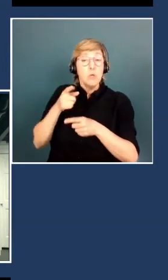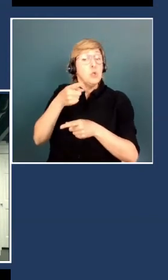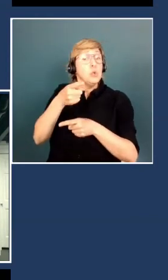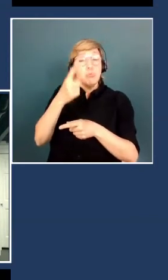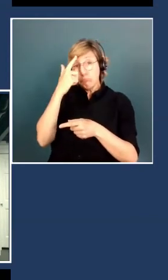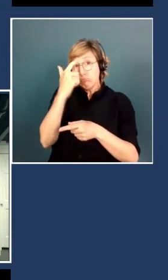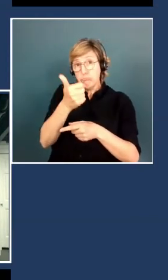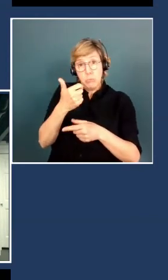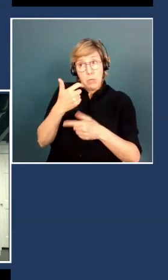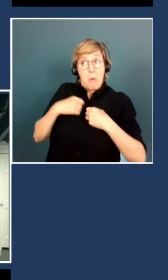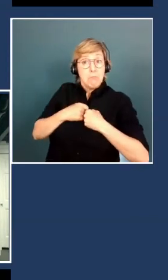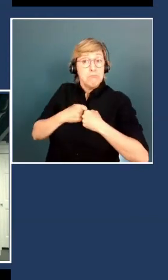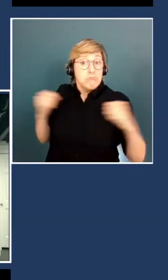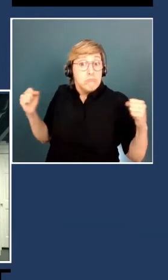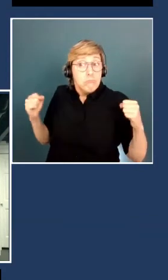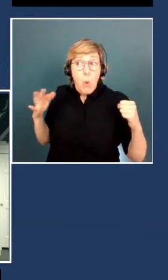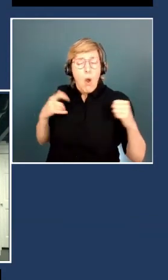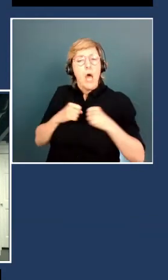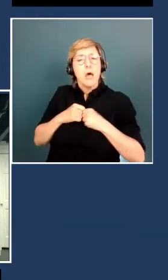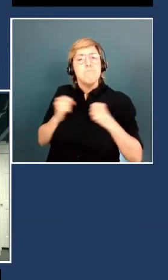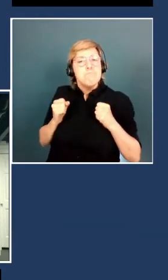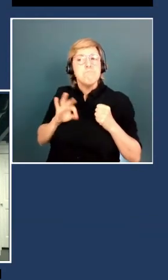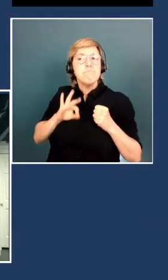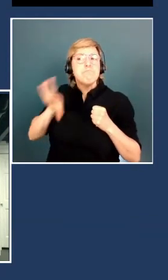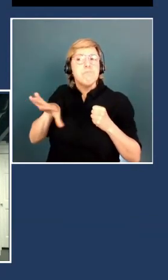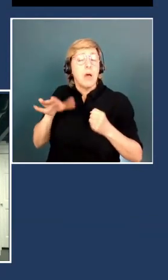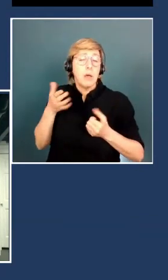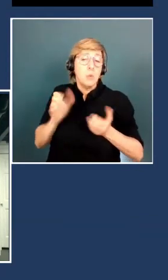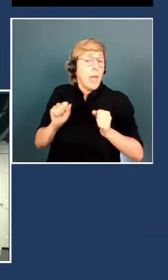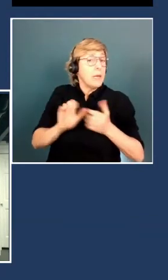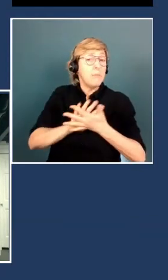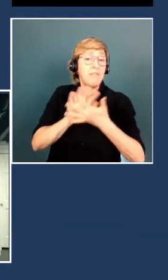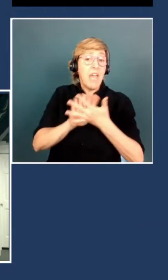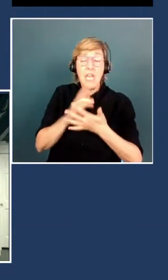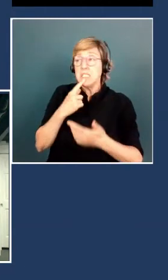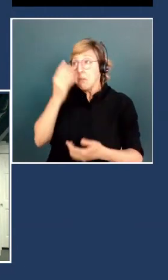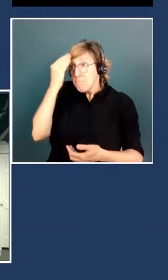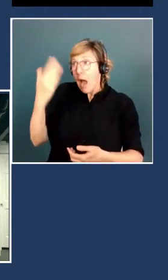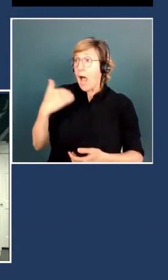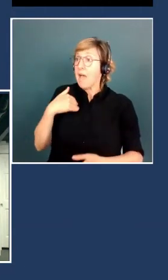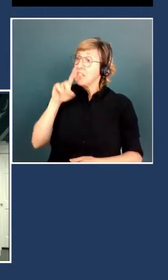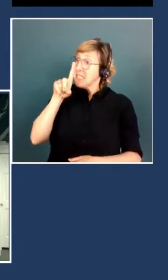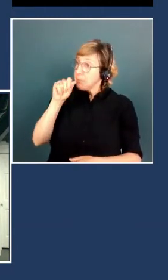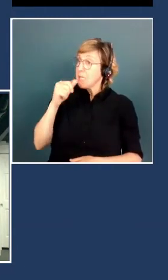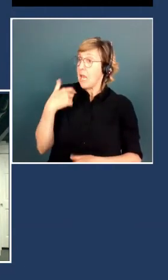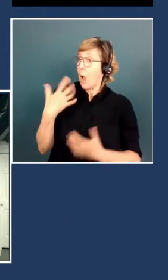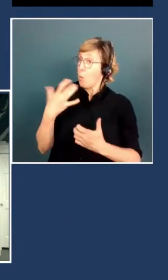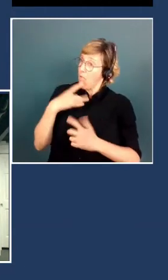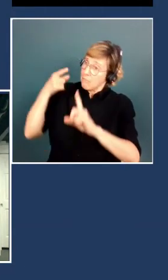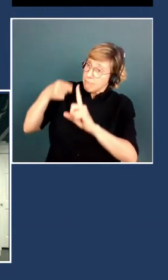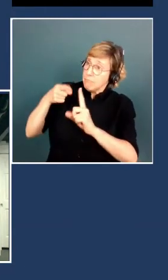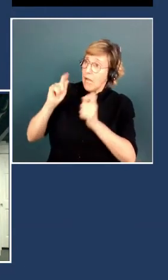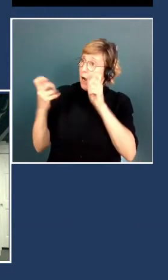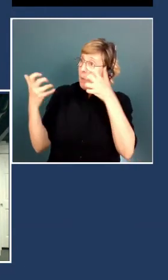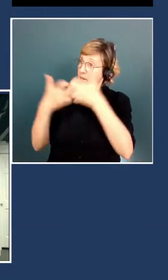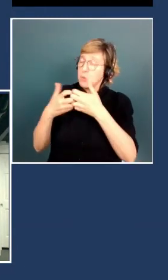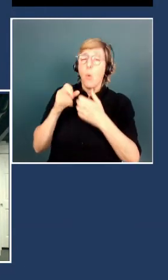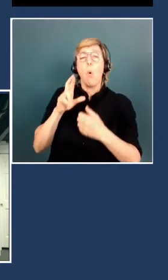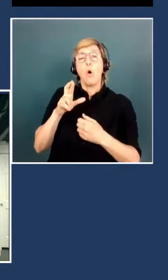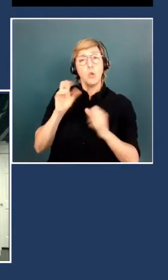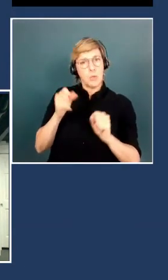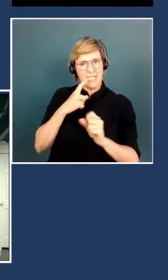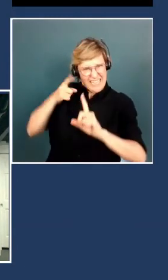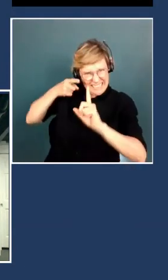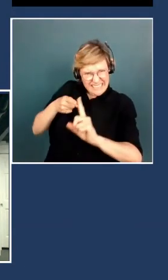you can be very vague and say, I have a disability and I would like this accommodation. Or you can be specific and say, I have this